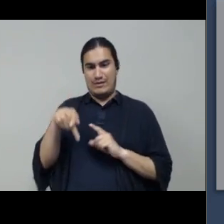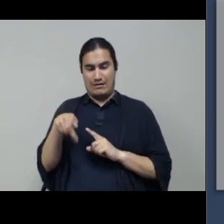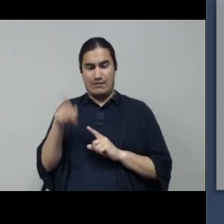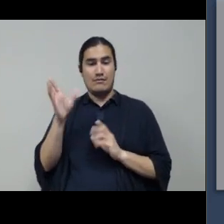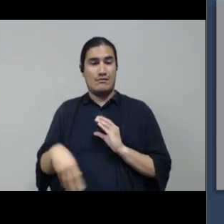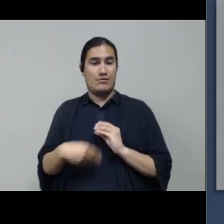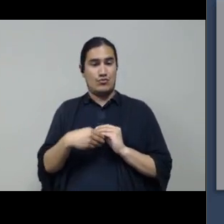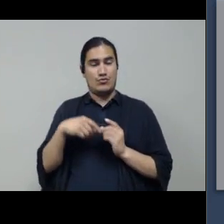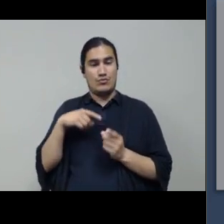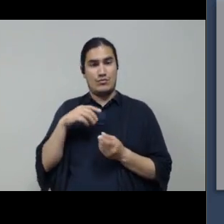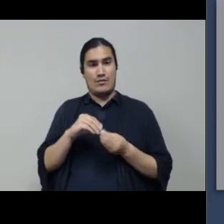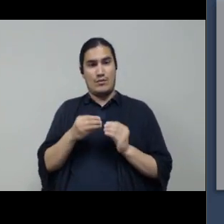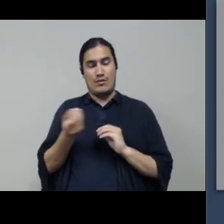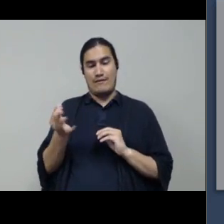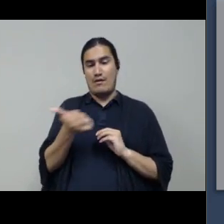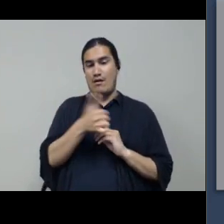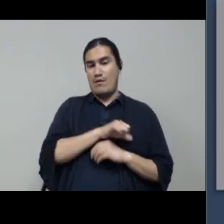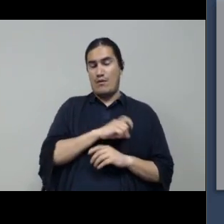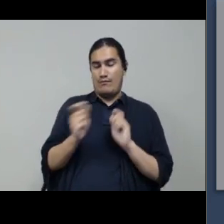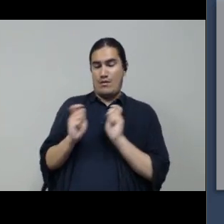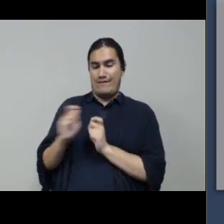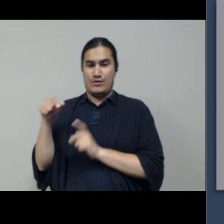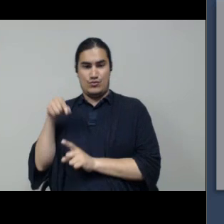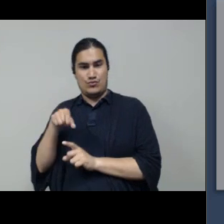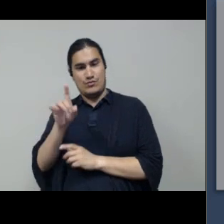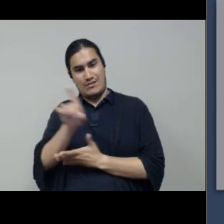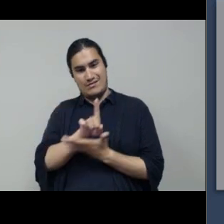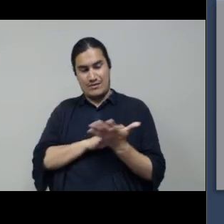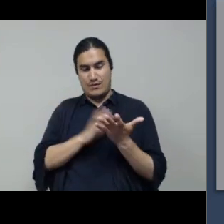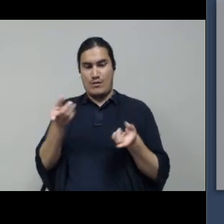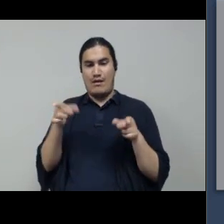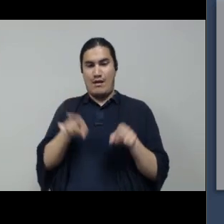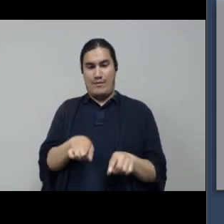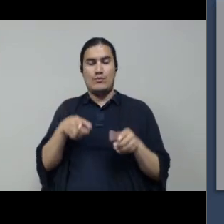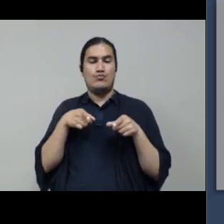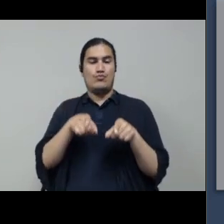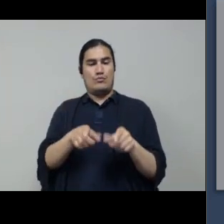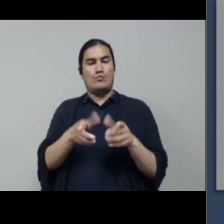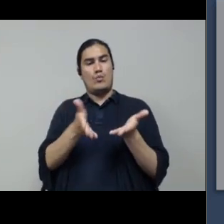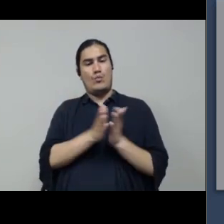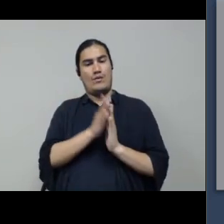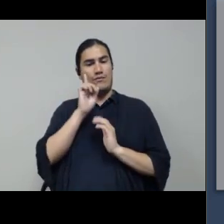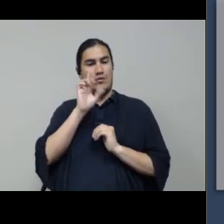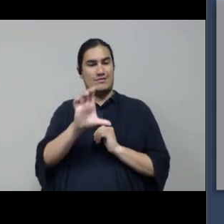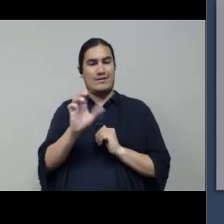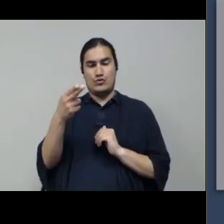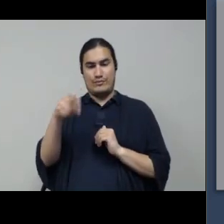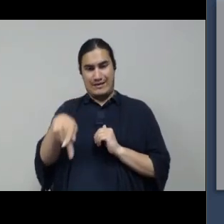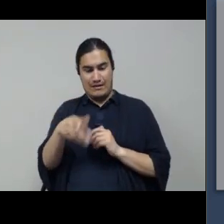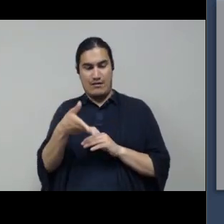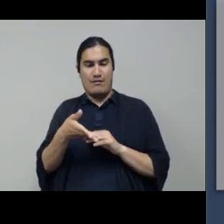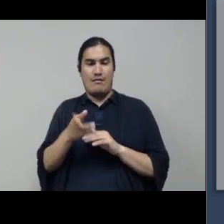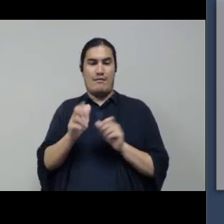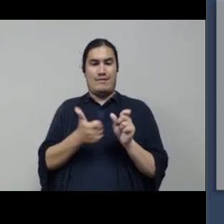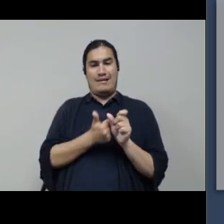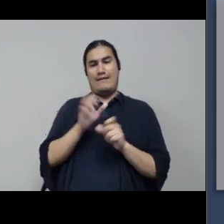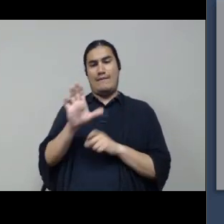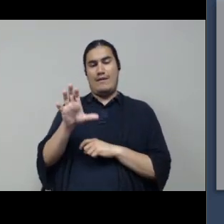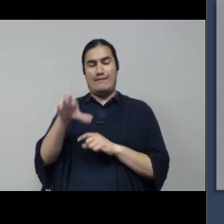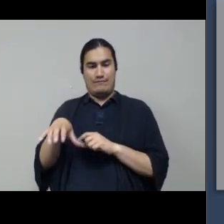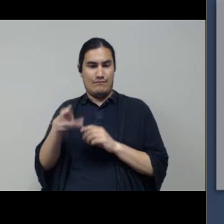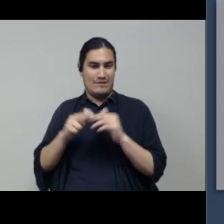a number of other modifications to the design were made at the request of the CHP and to meet the updated CHP facility